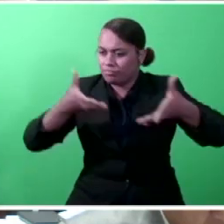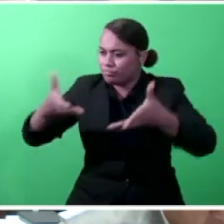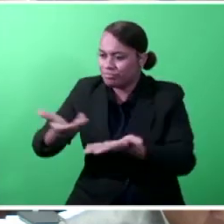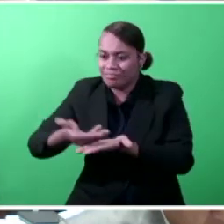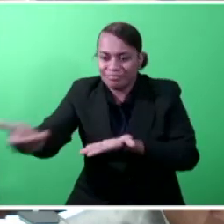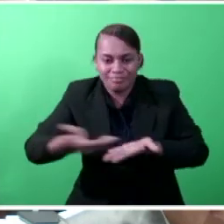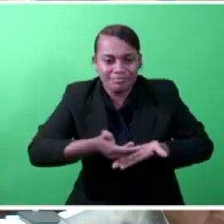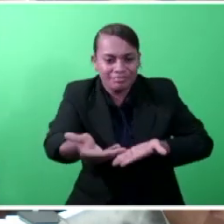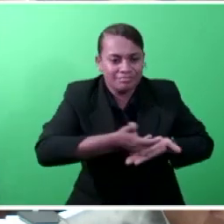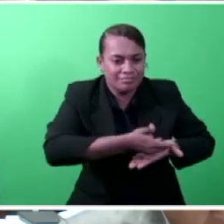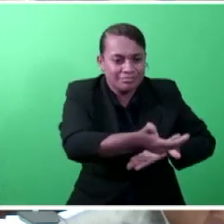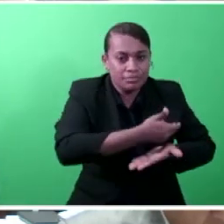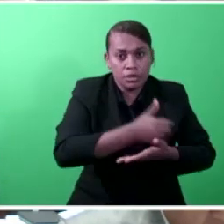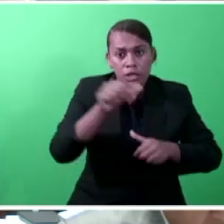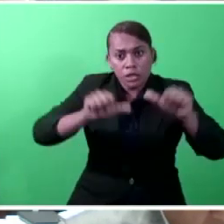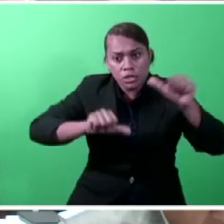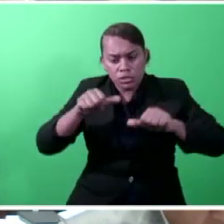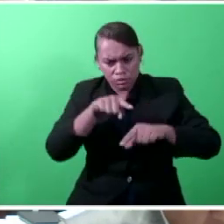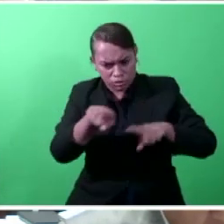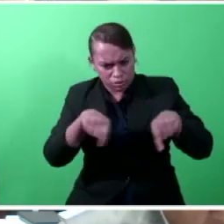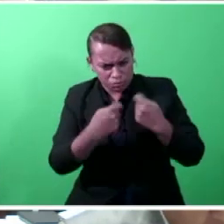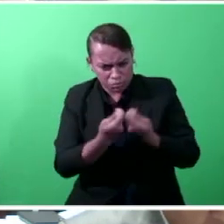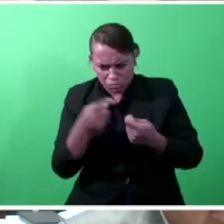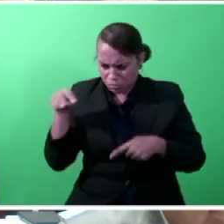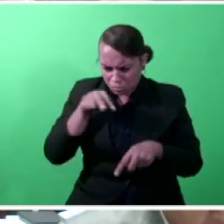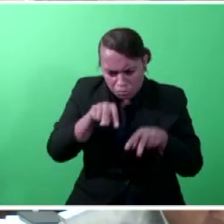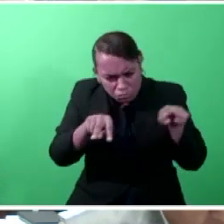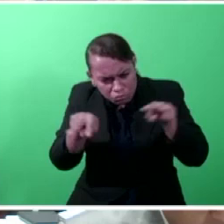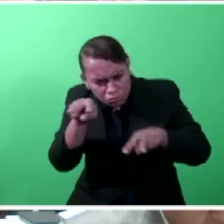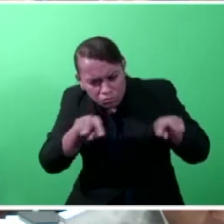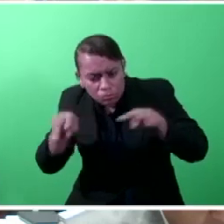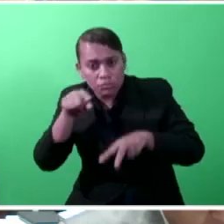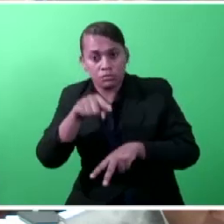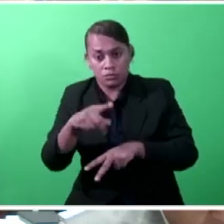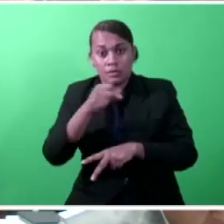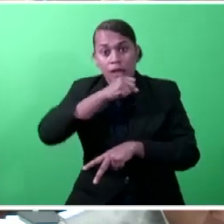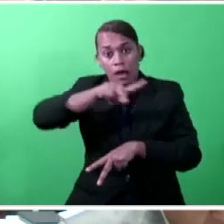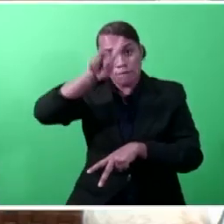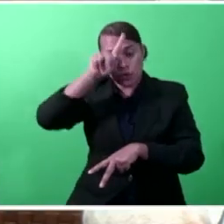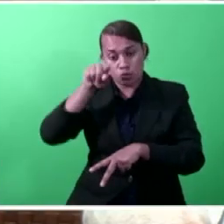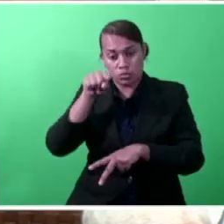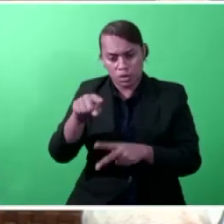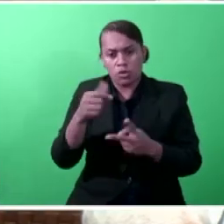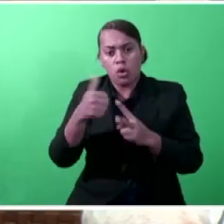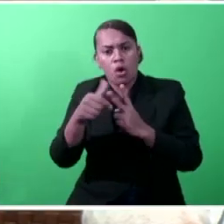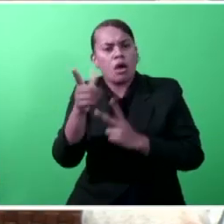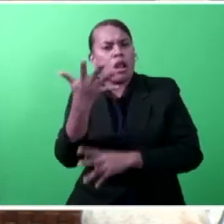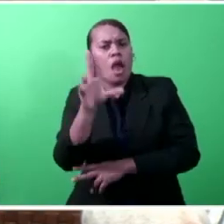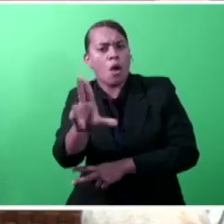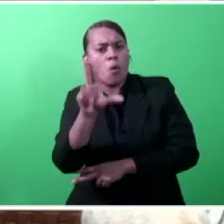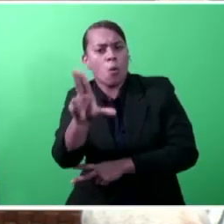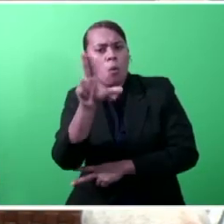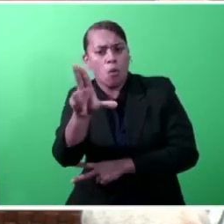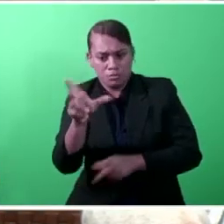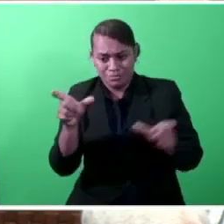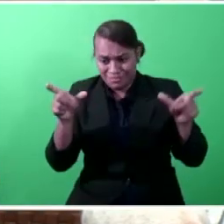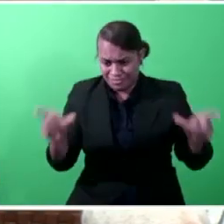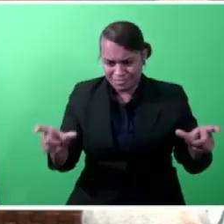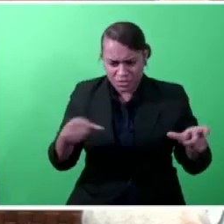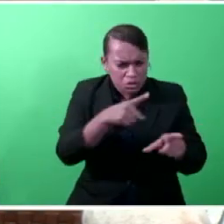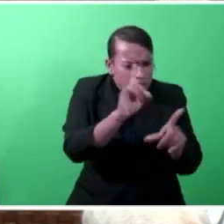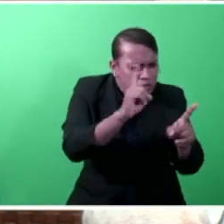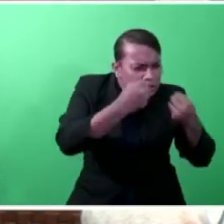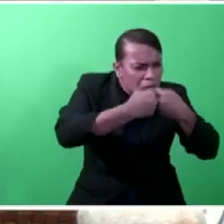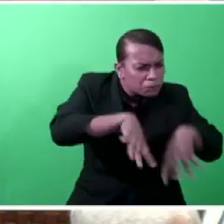damage assessment team to Kandavu and southern Lao, the primarily affected areas. Upon conducting the detailed damage assessment,